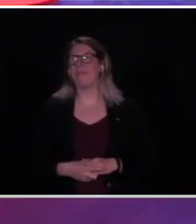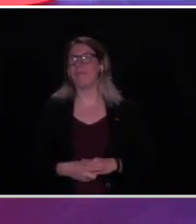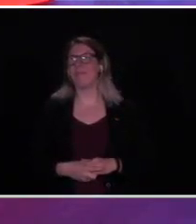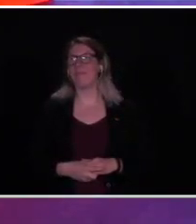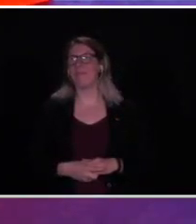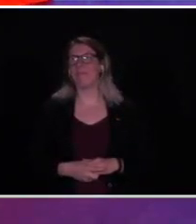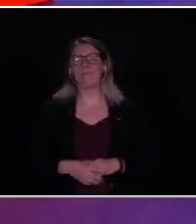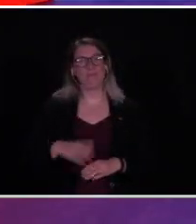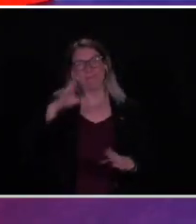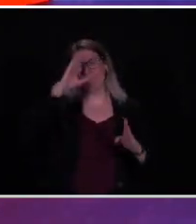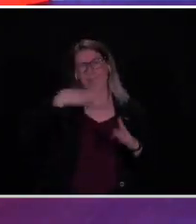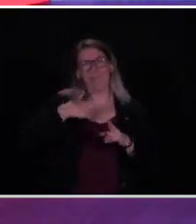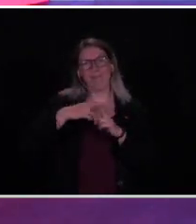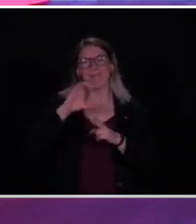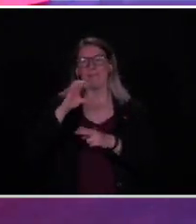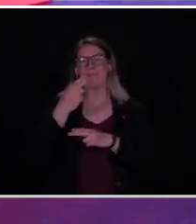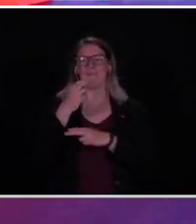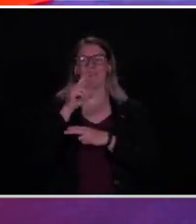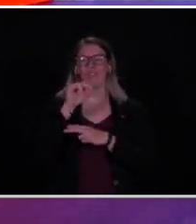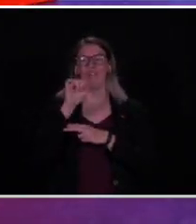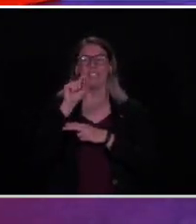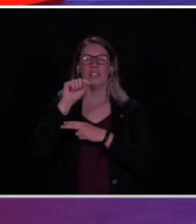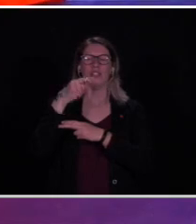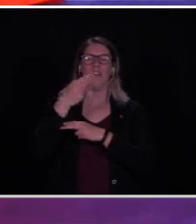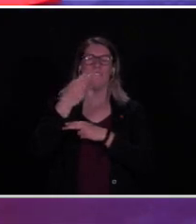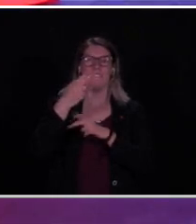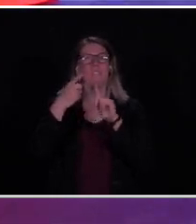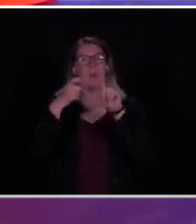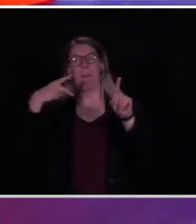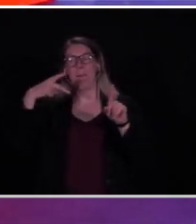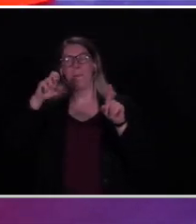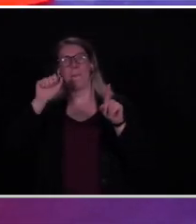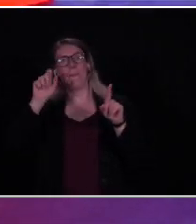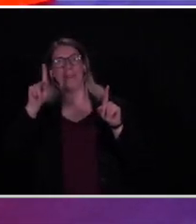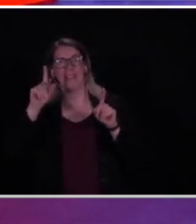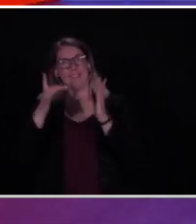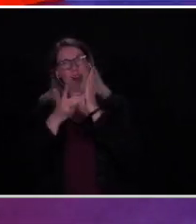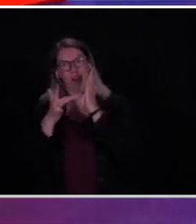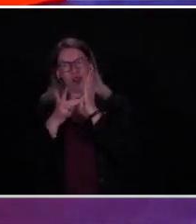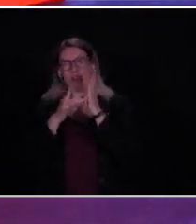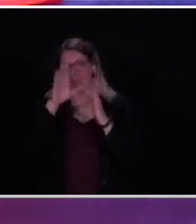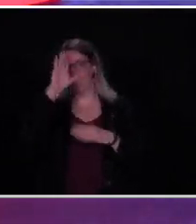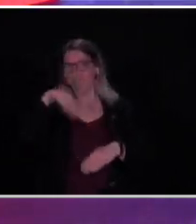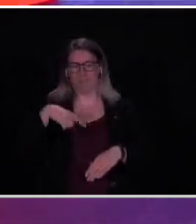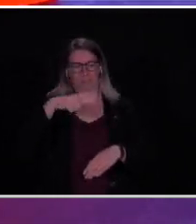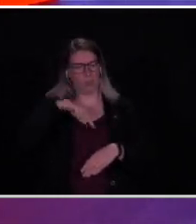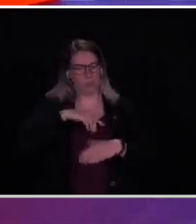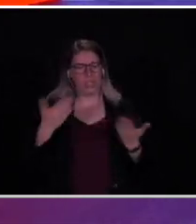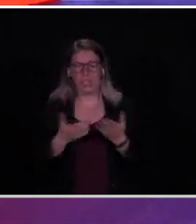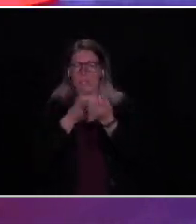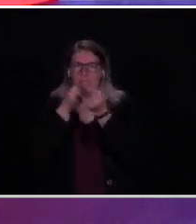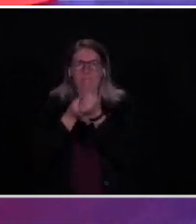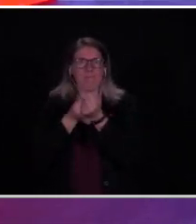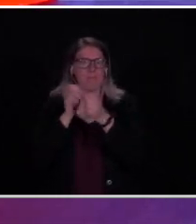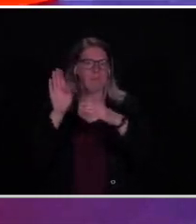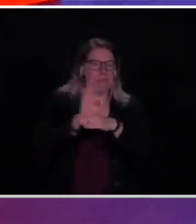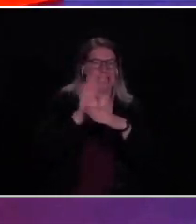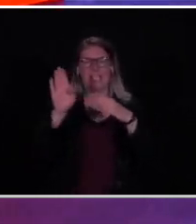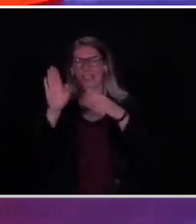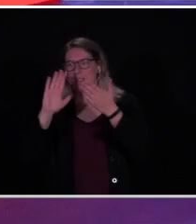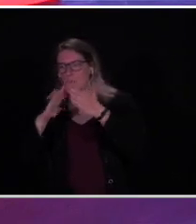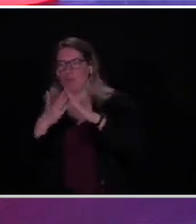Canada Day! Hey, this is Christoph and the team from Peak Technologies. We want to let you know that we're here for businesses and the community in these crazy